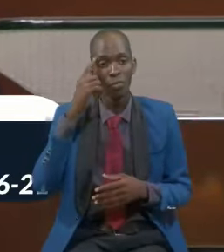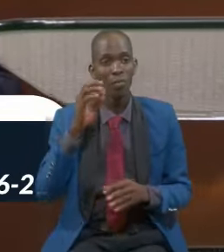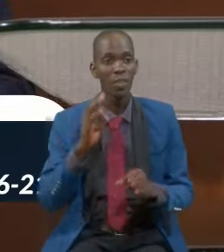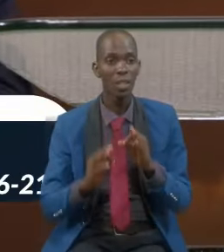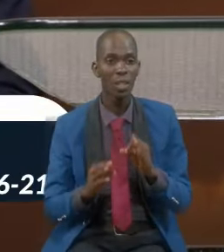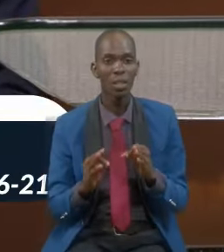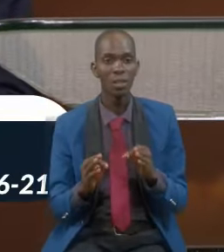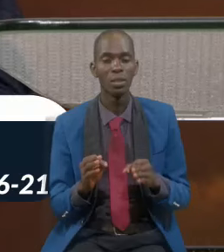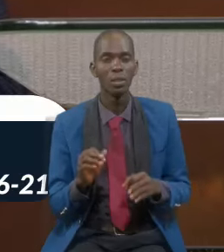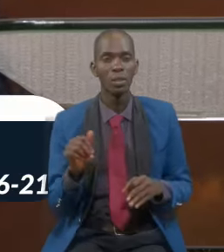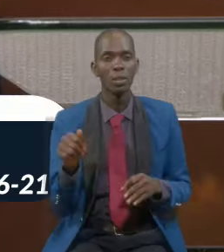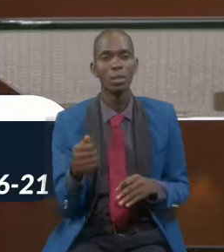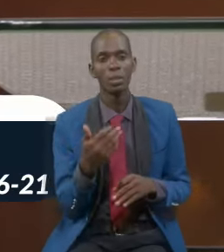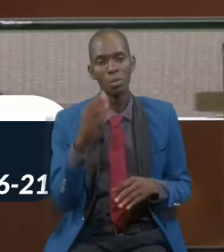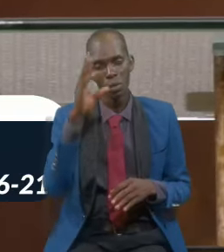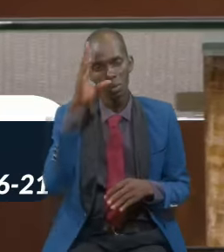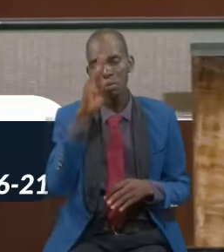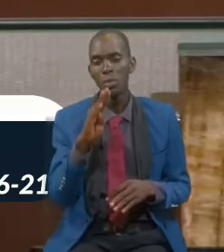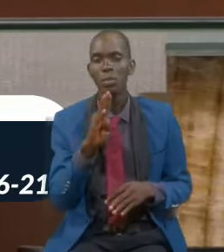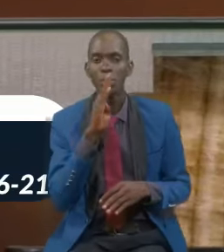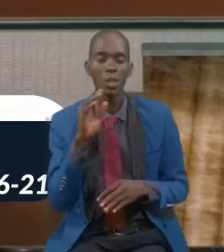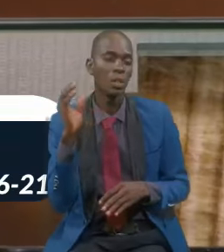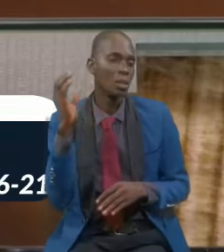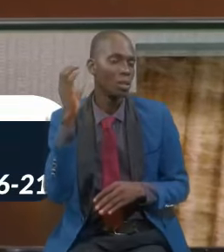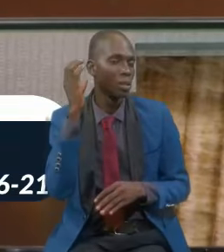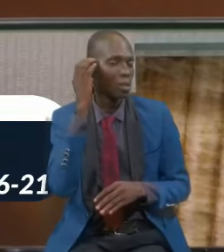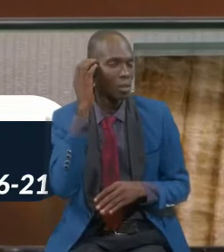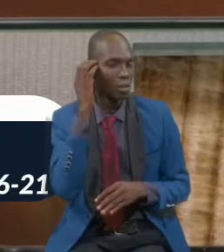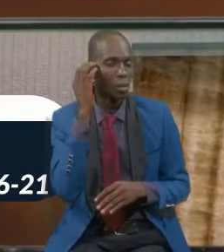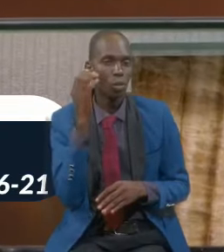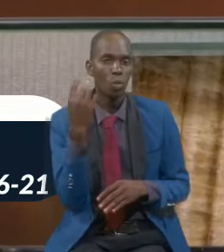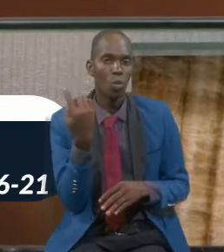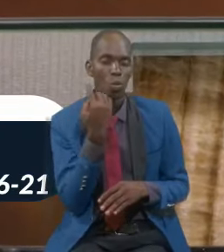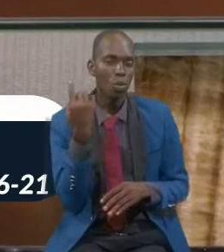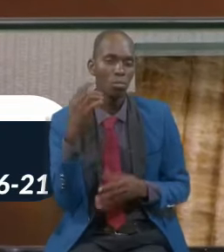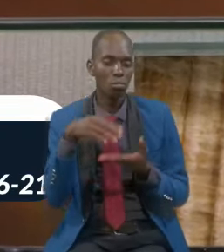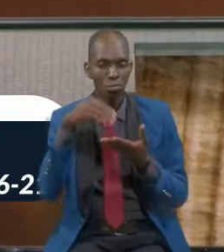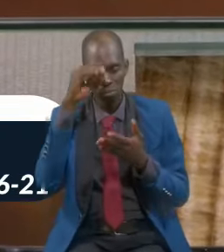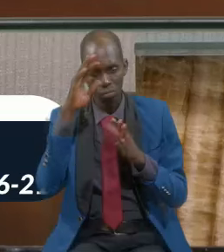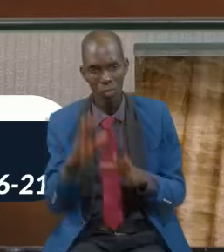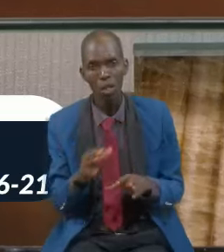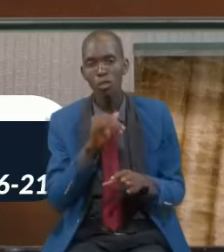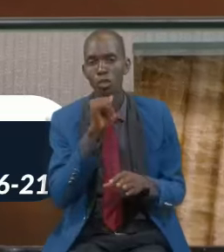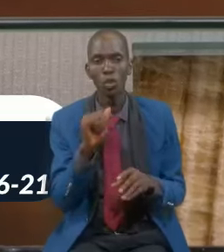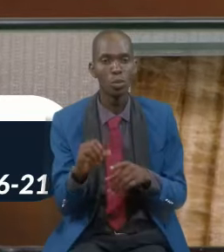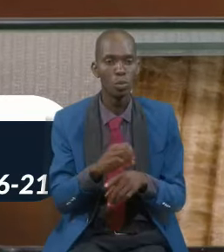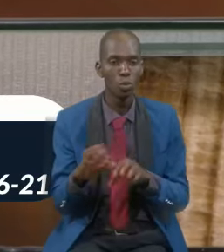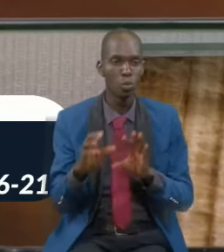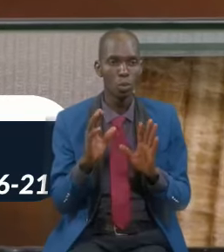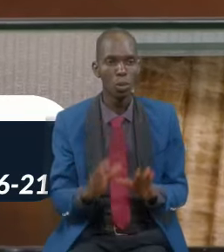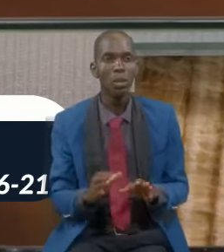a hearer of the word and not a doer, is like unto a